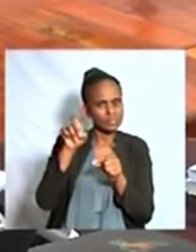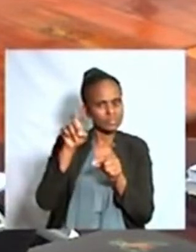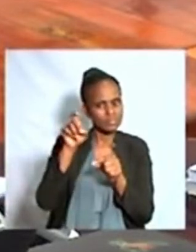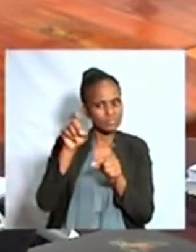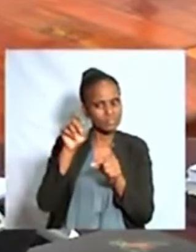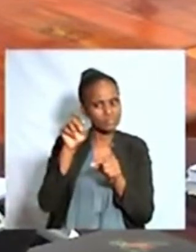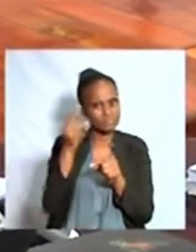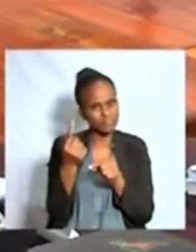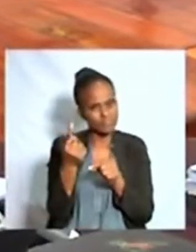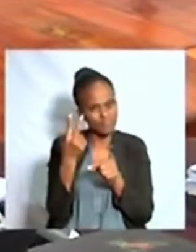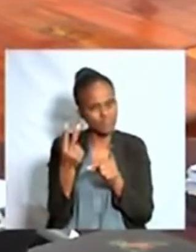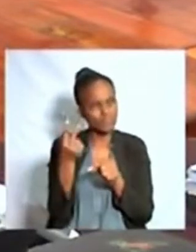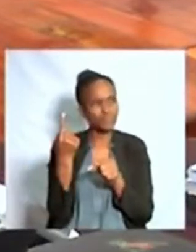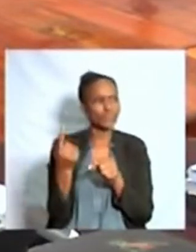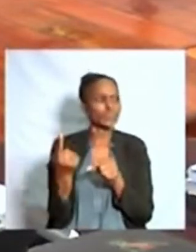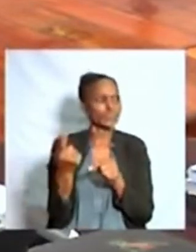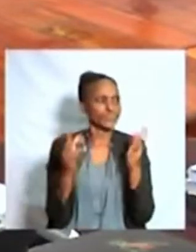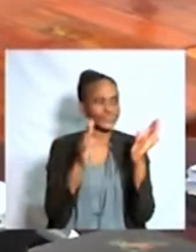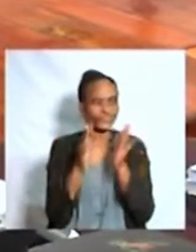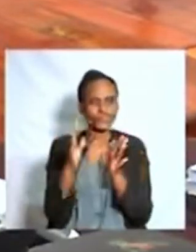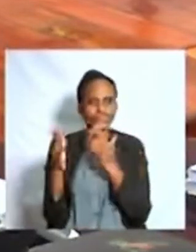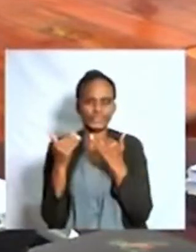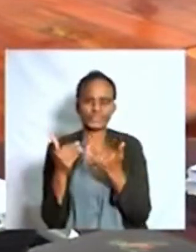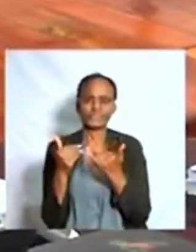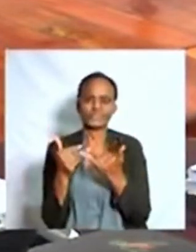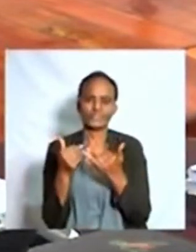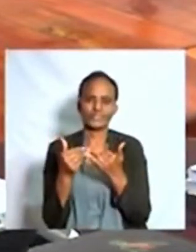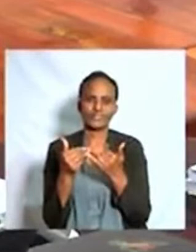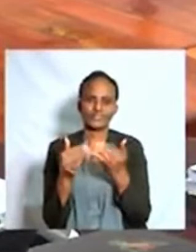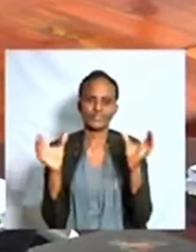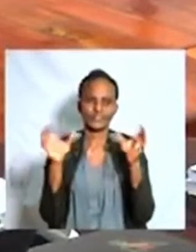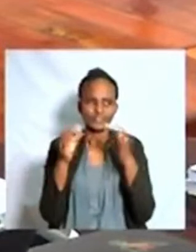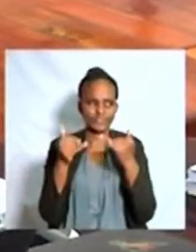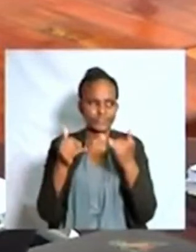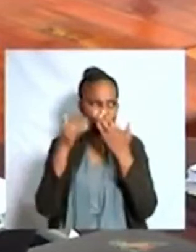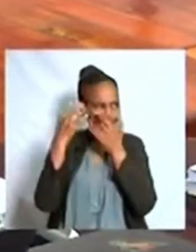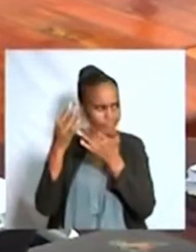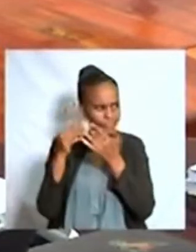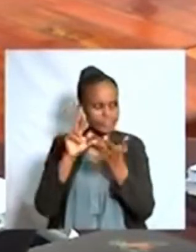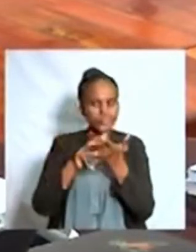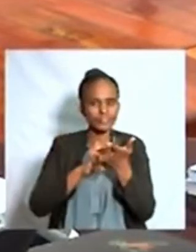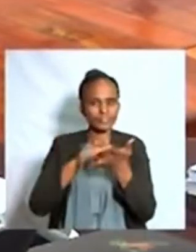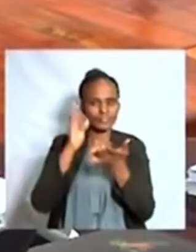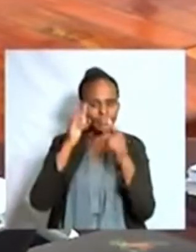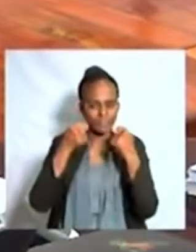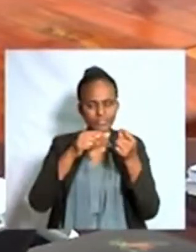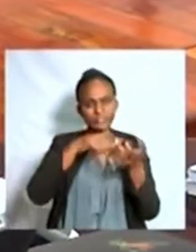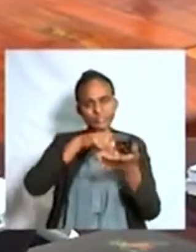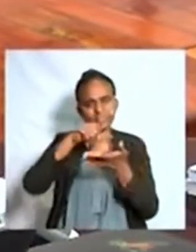2.1. As a remedial measure, Council wishes to report that it will endeavor to